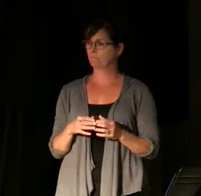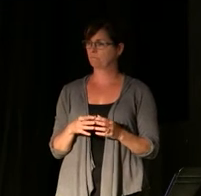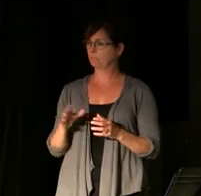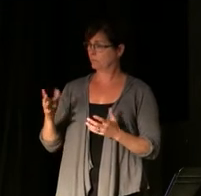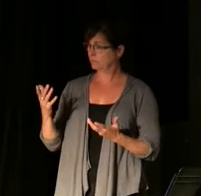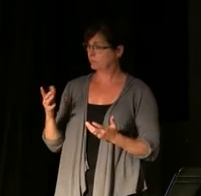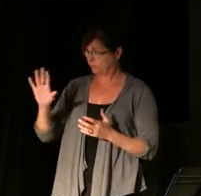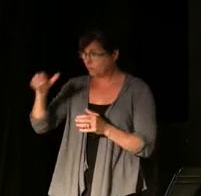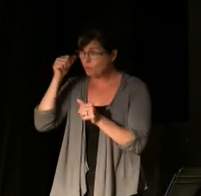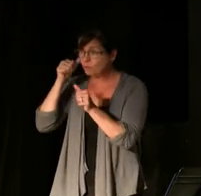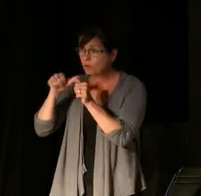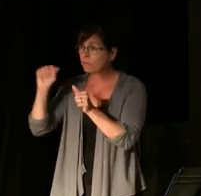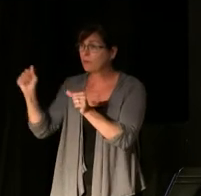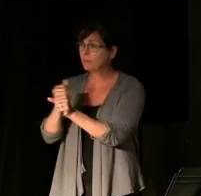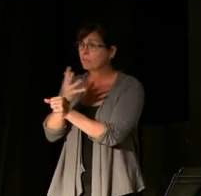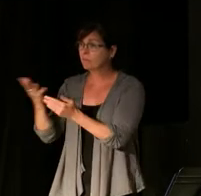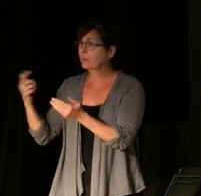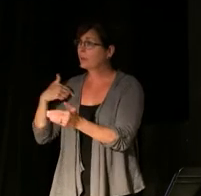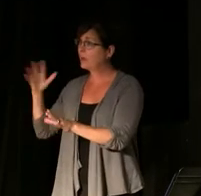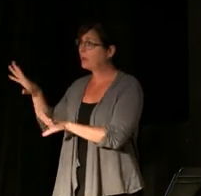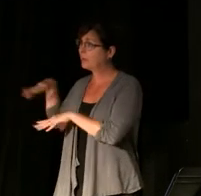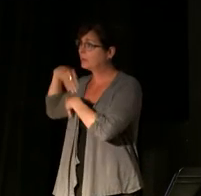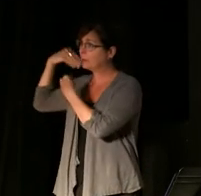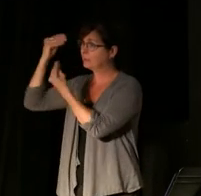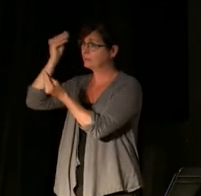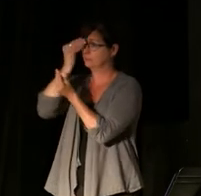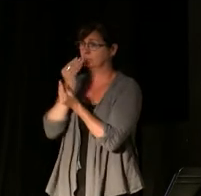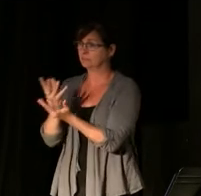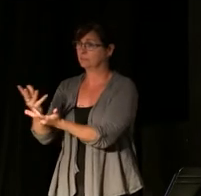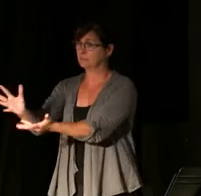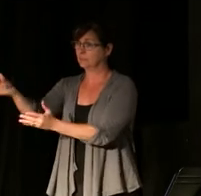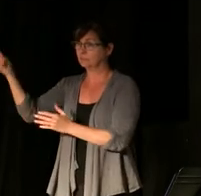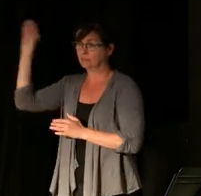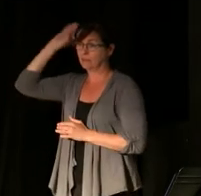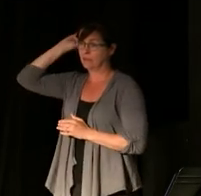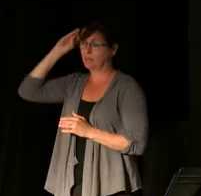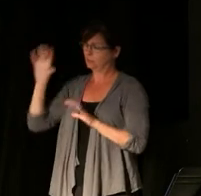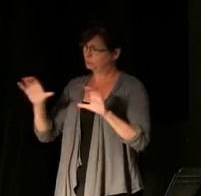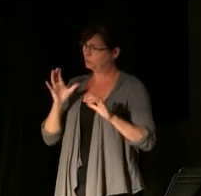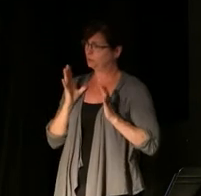Just remember all the things I told you, you'll do just